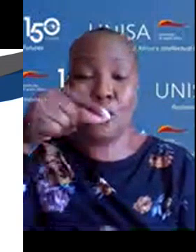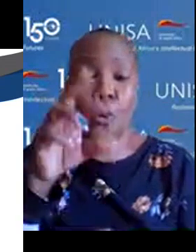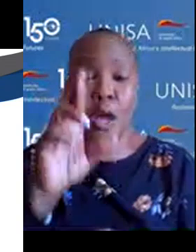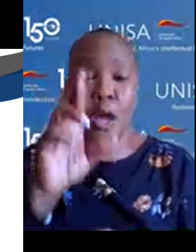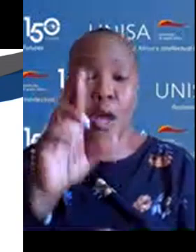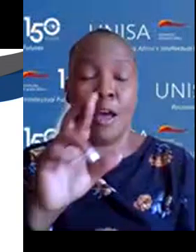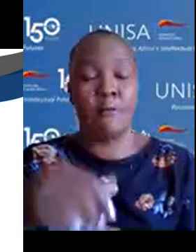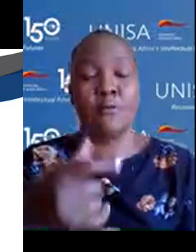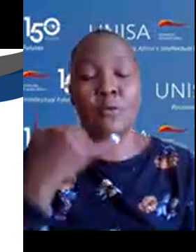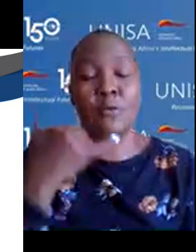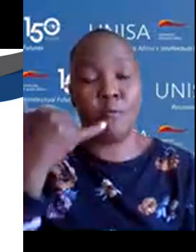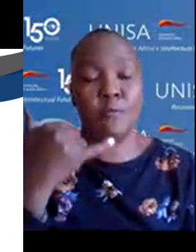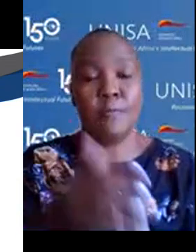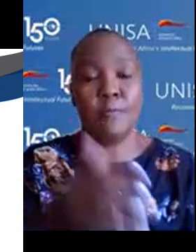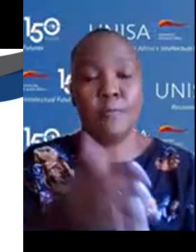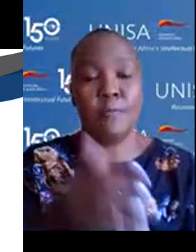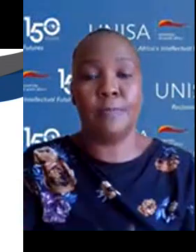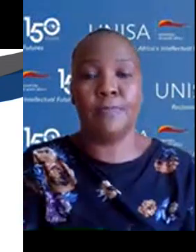phone.